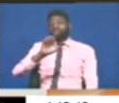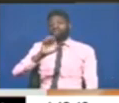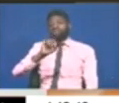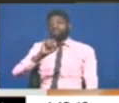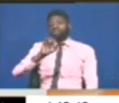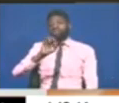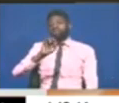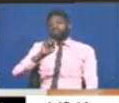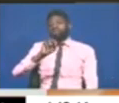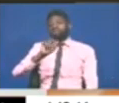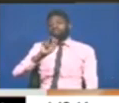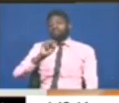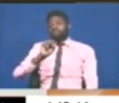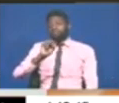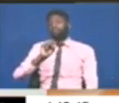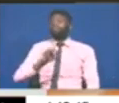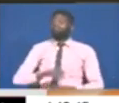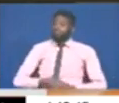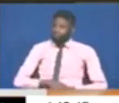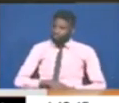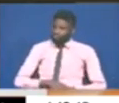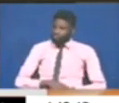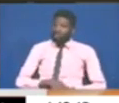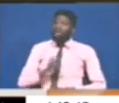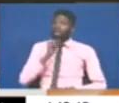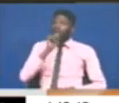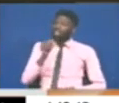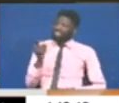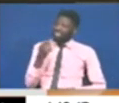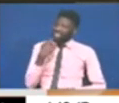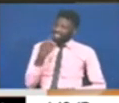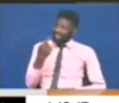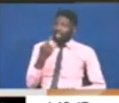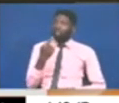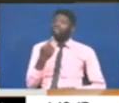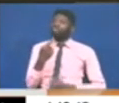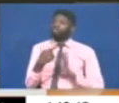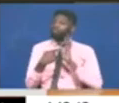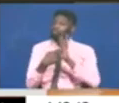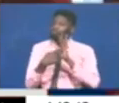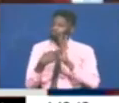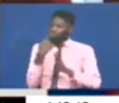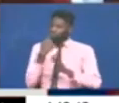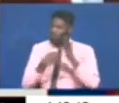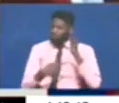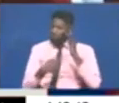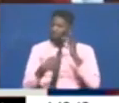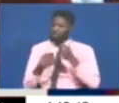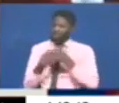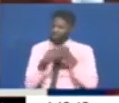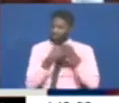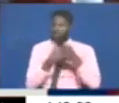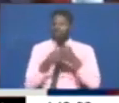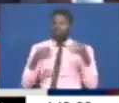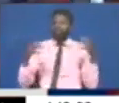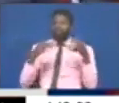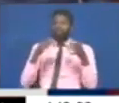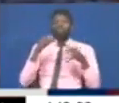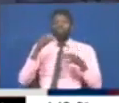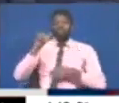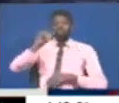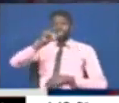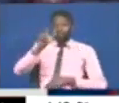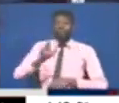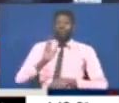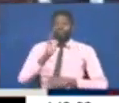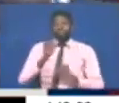challenges facing the people of the coast region will be resolved by the incoming government. The win by former Kilifi